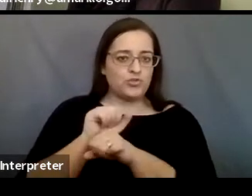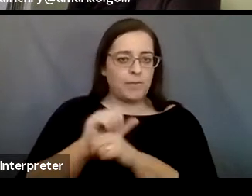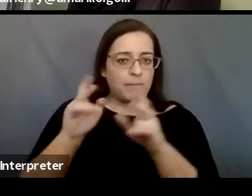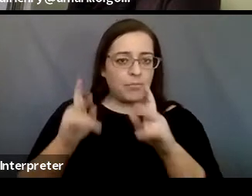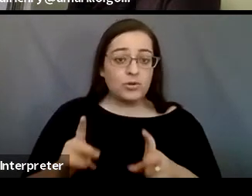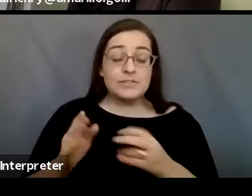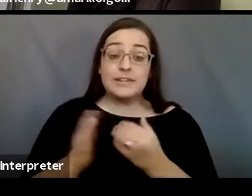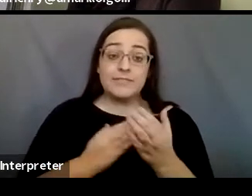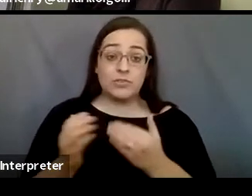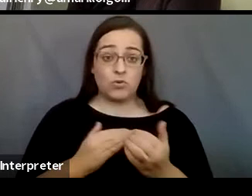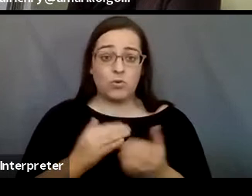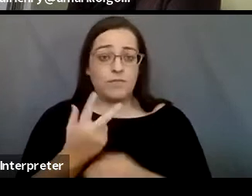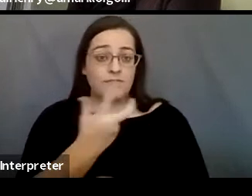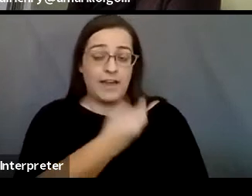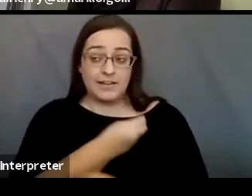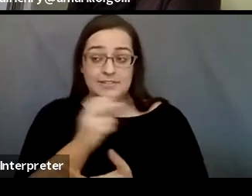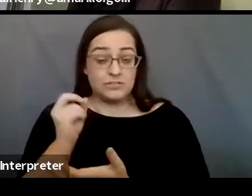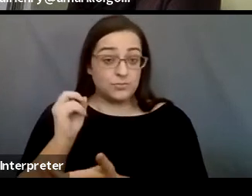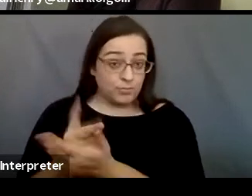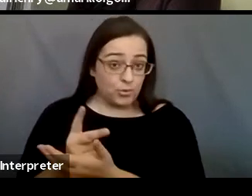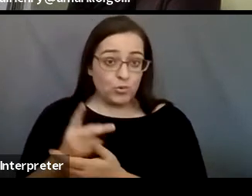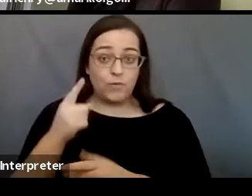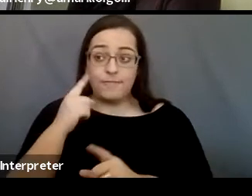after those vaccines are approved